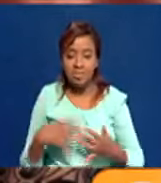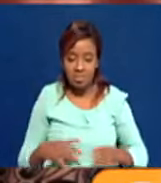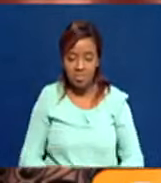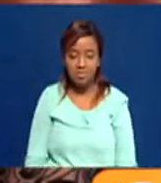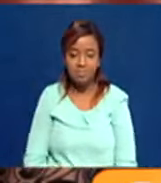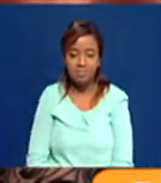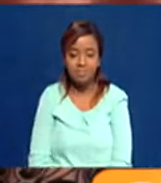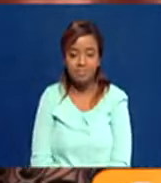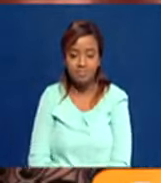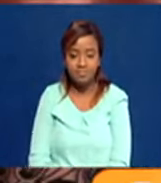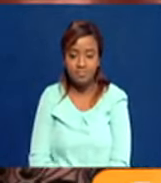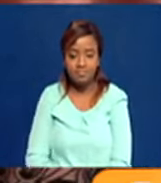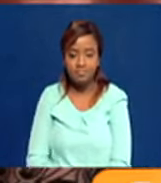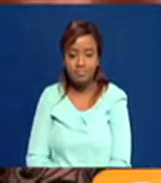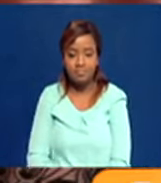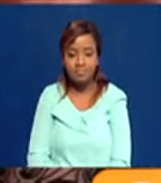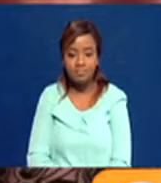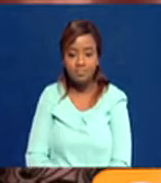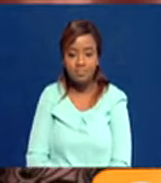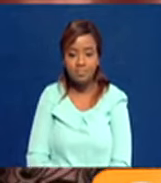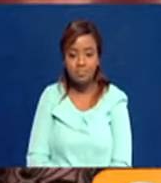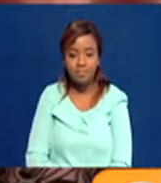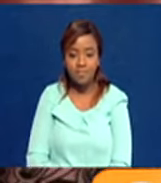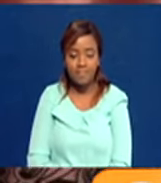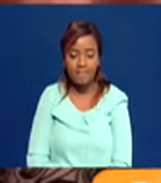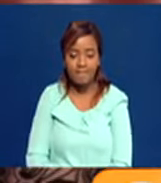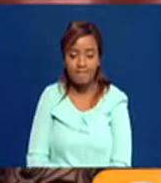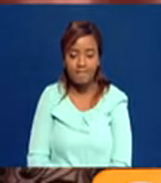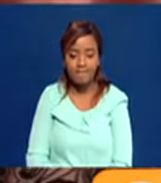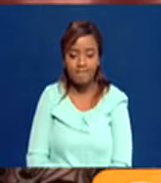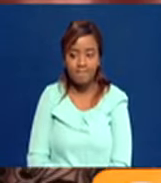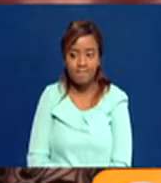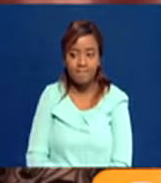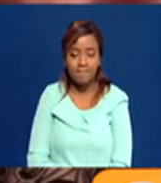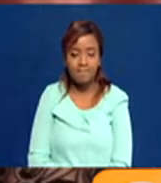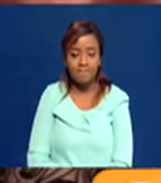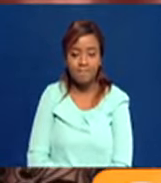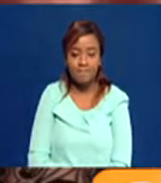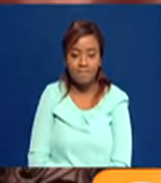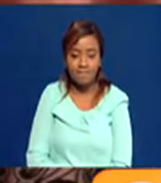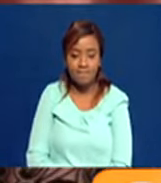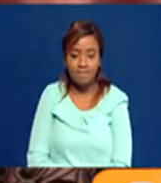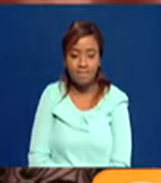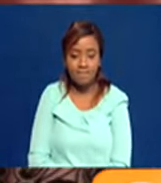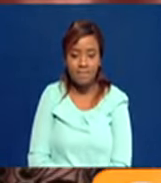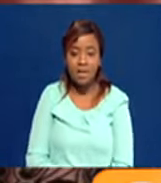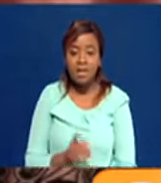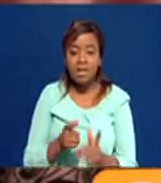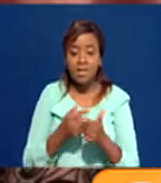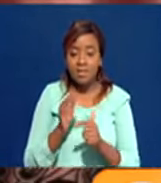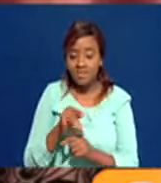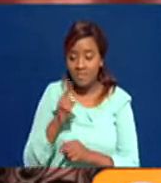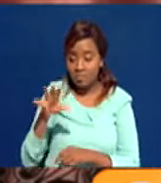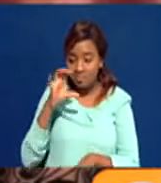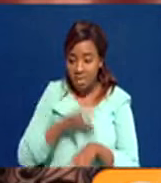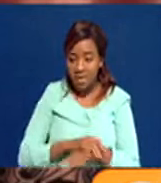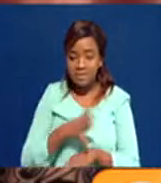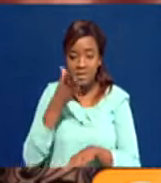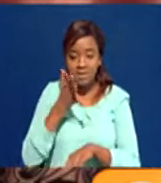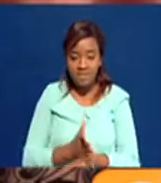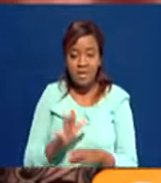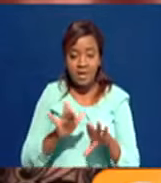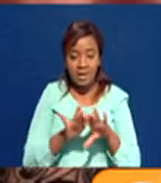procedures, end up getting fake documents. And using those fake documents, that's fake land documents, using those fake